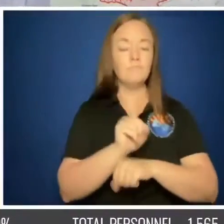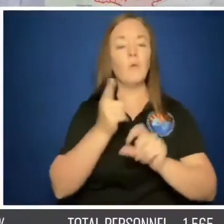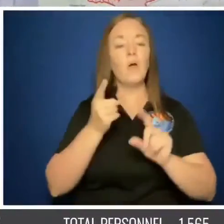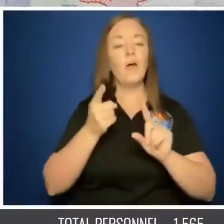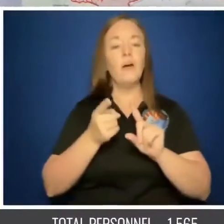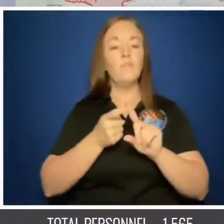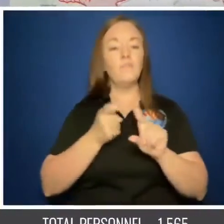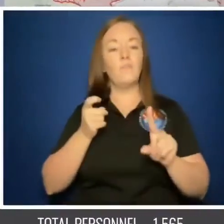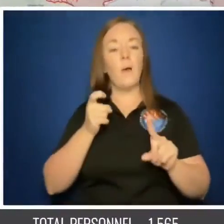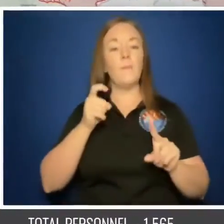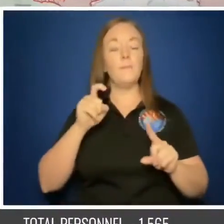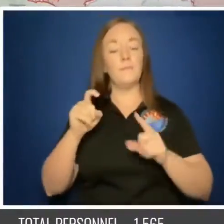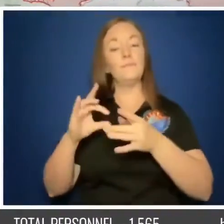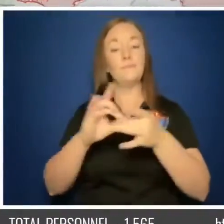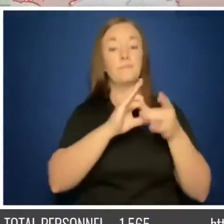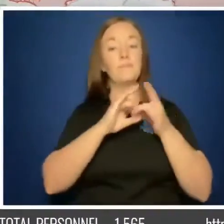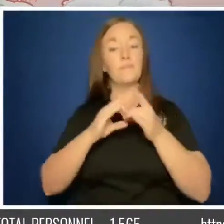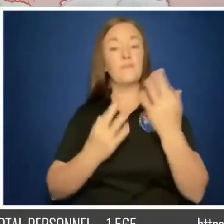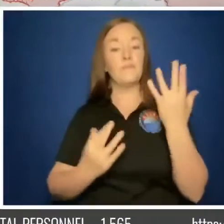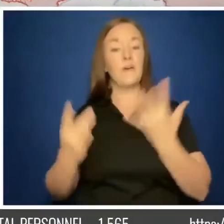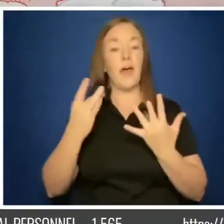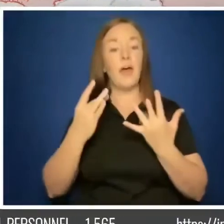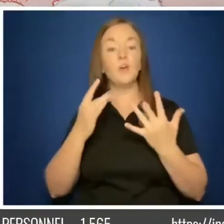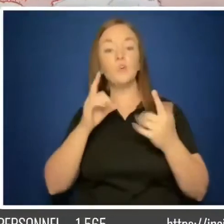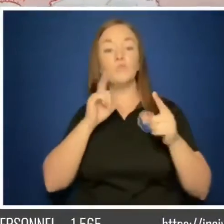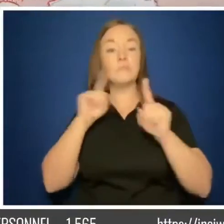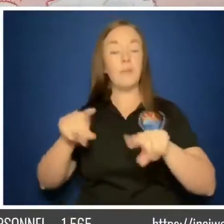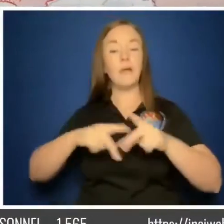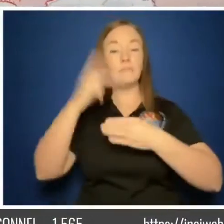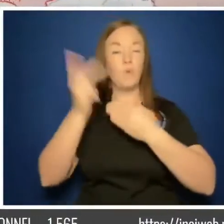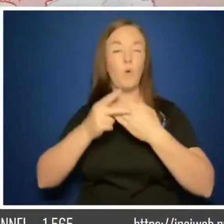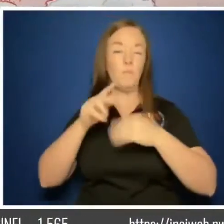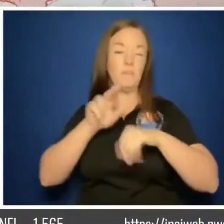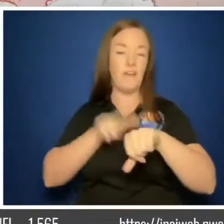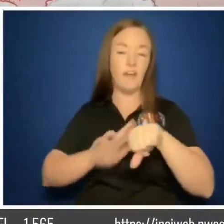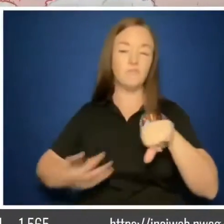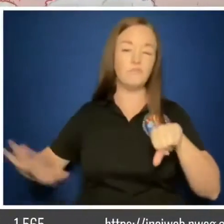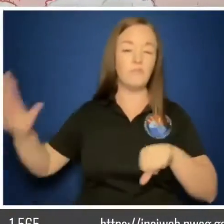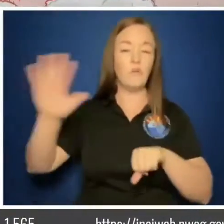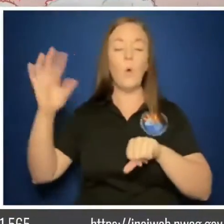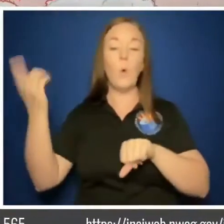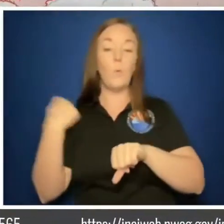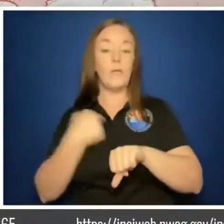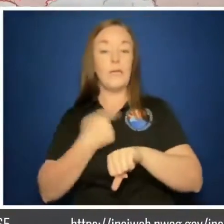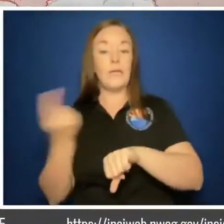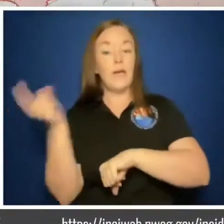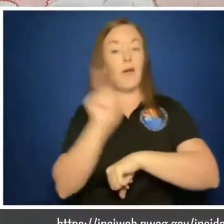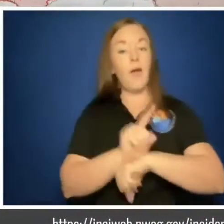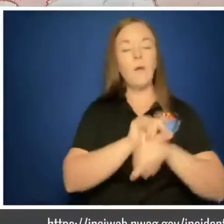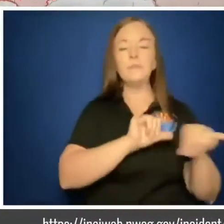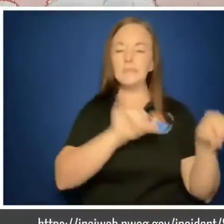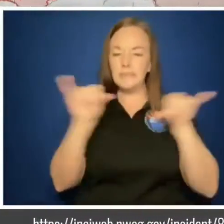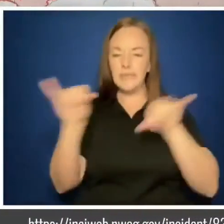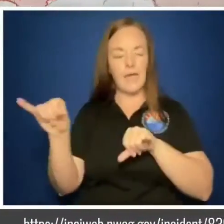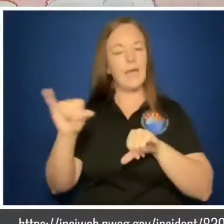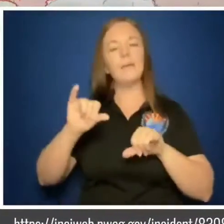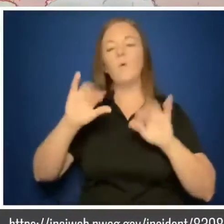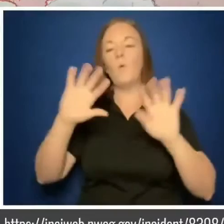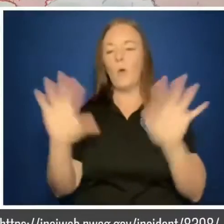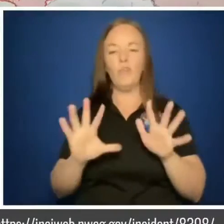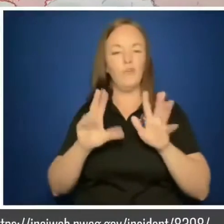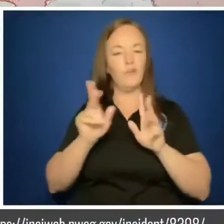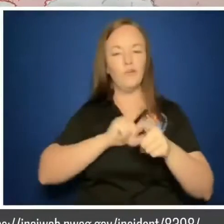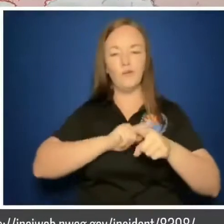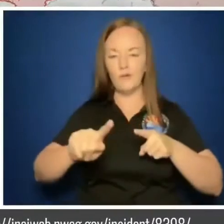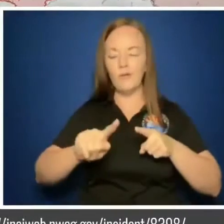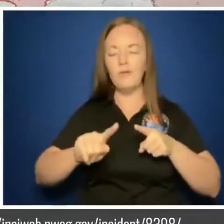Response Program, and we come to these fires like the incident meteorologists dispatched for a couple weeks to help forecast smoke